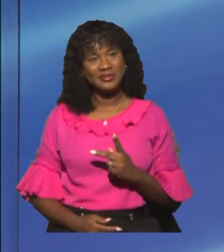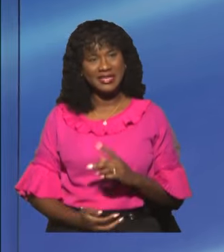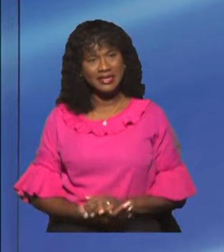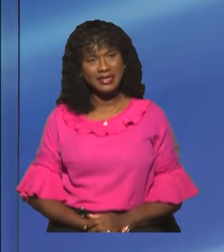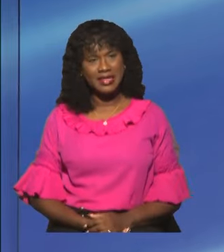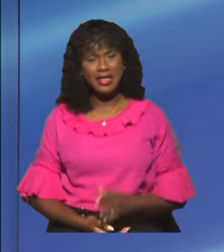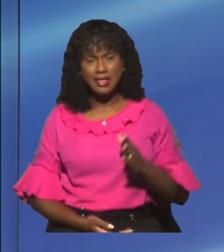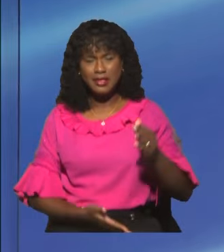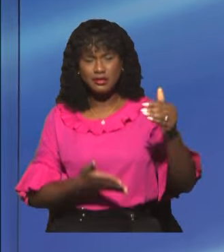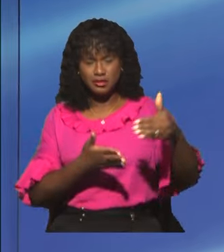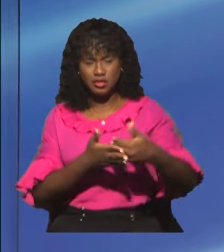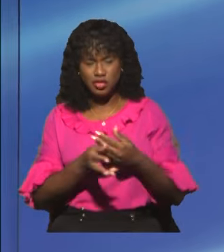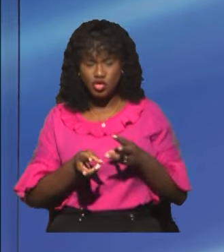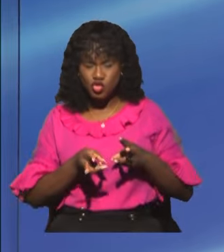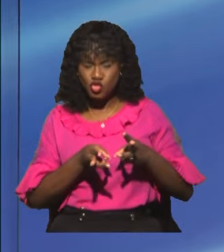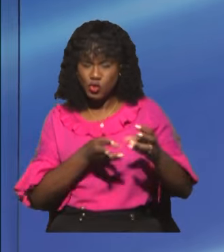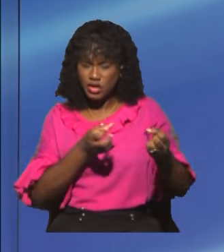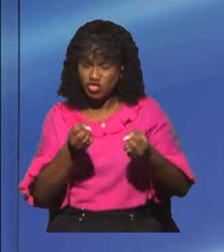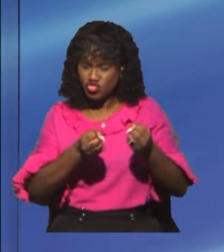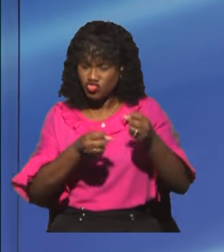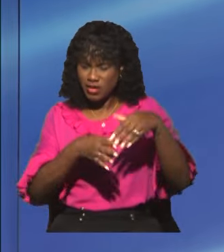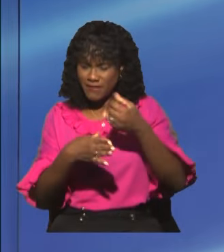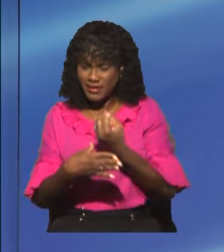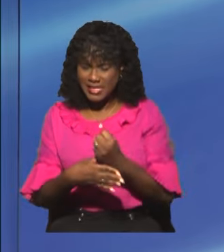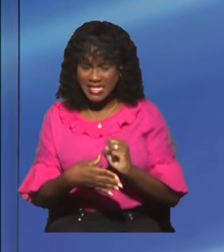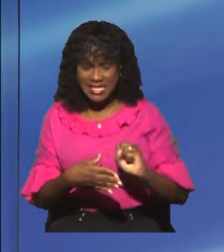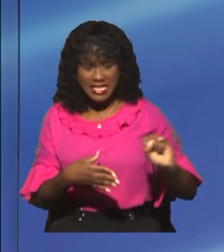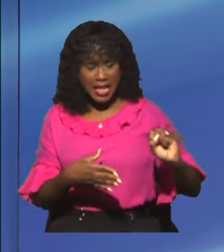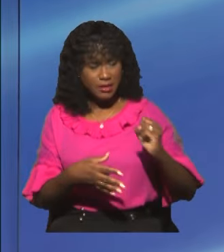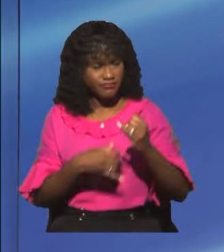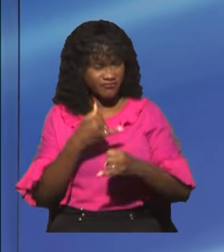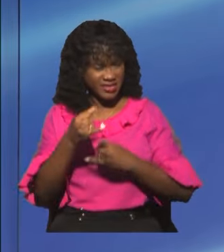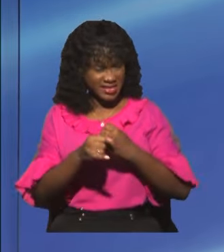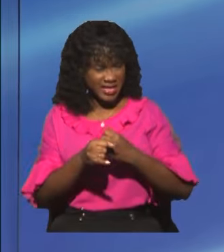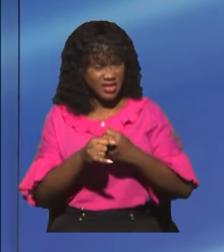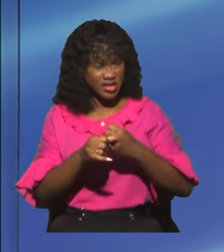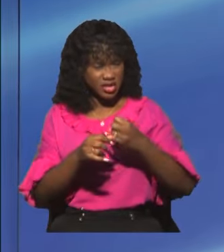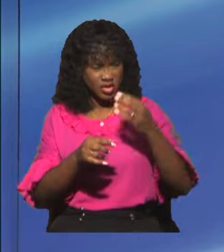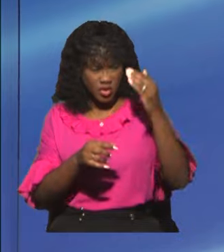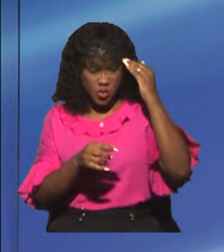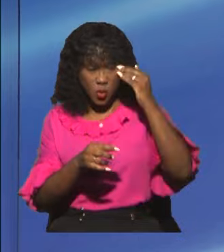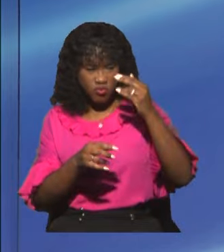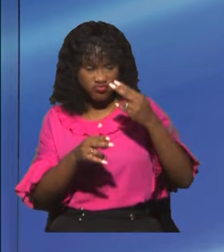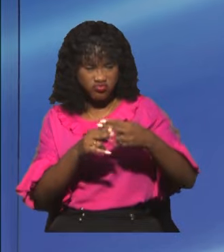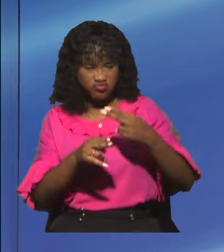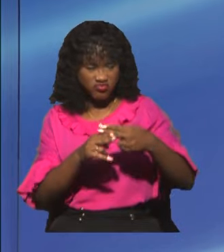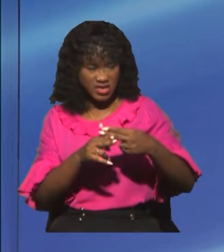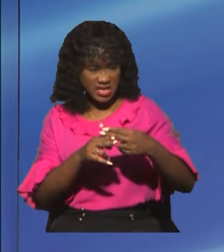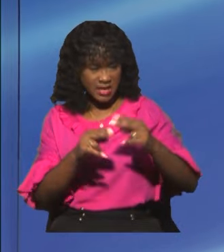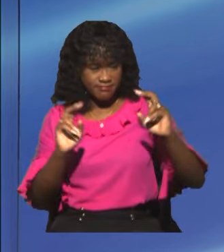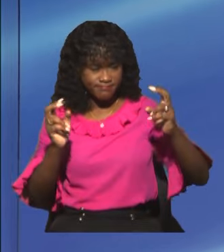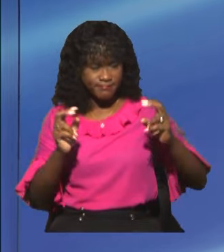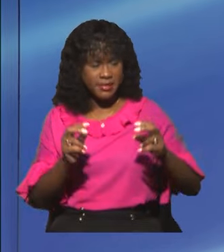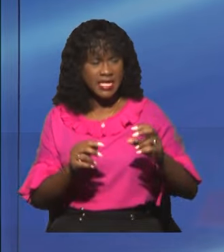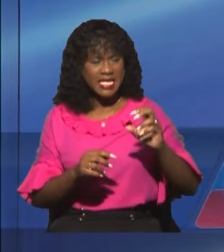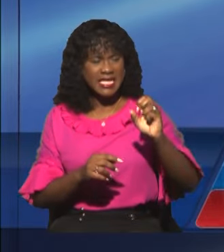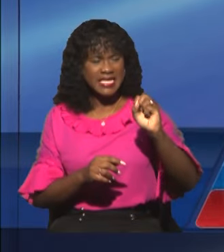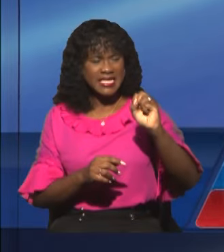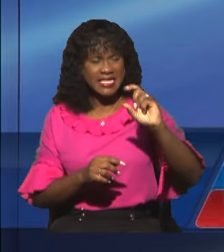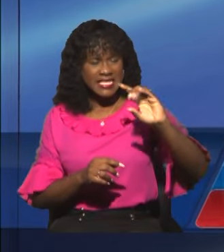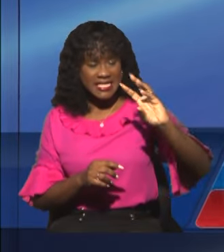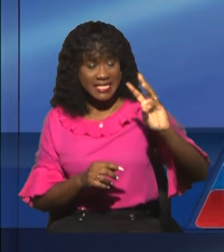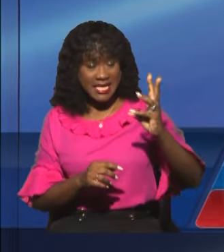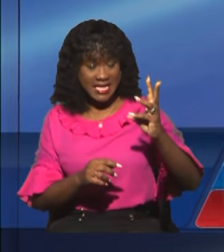There is a new way to drive in style as the internationally known Sixt Rent A Car brand has